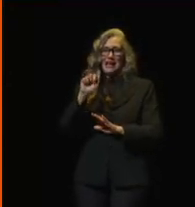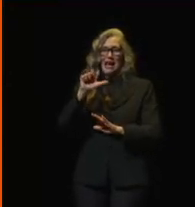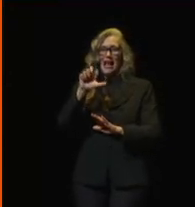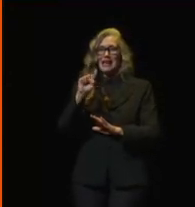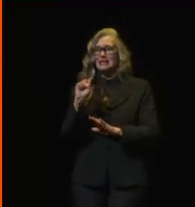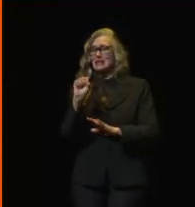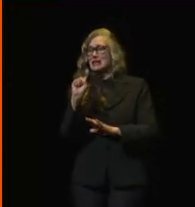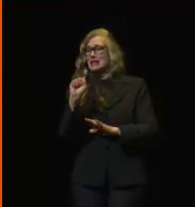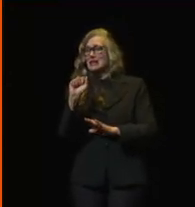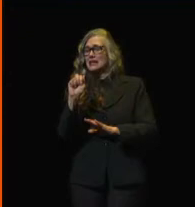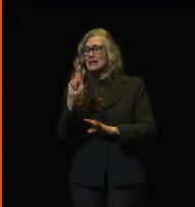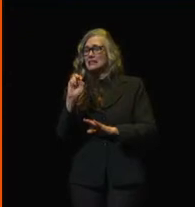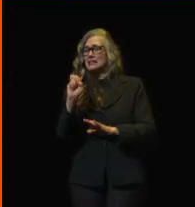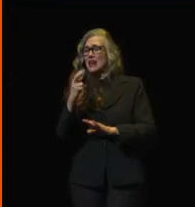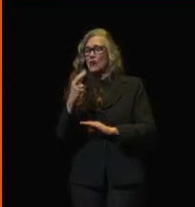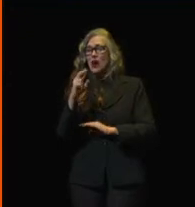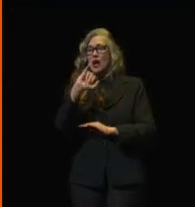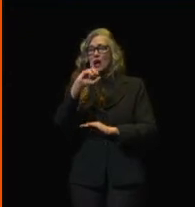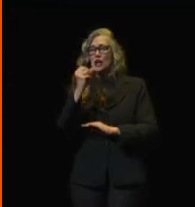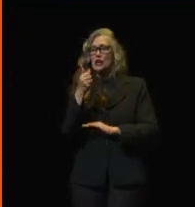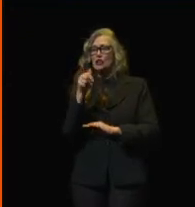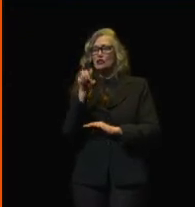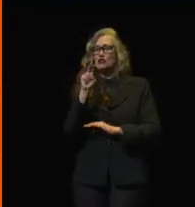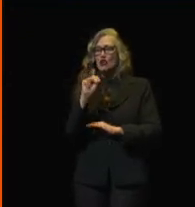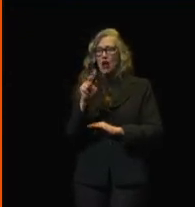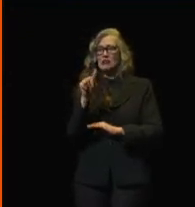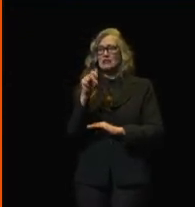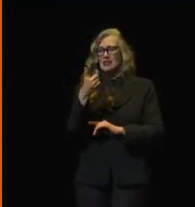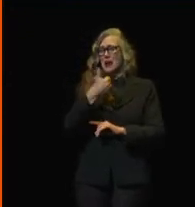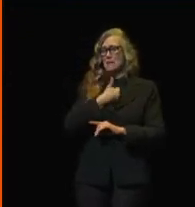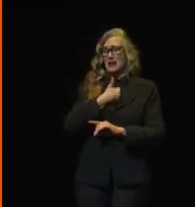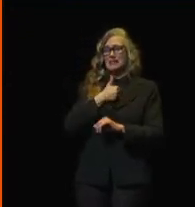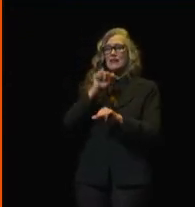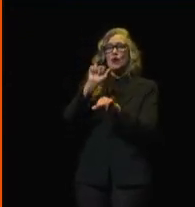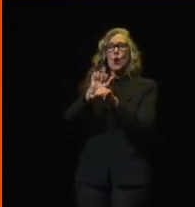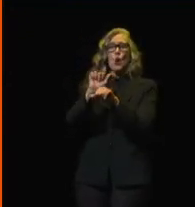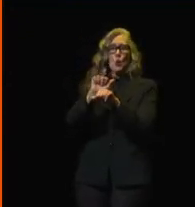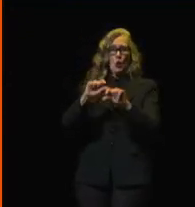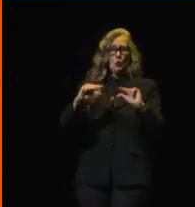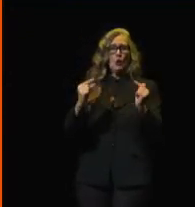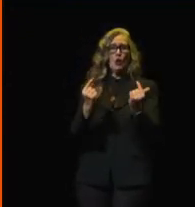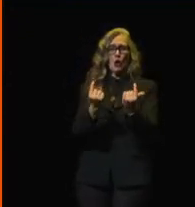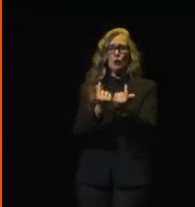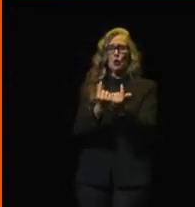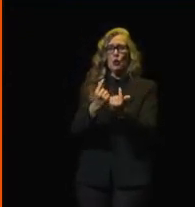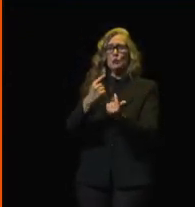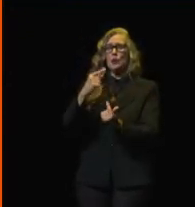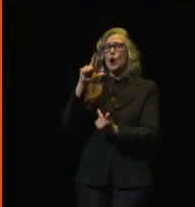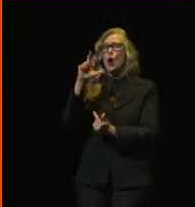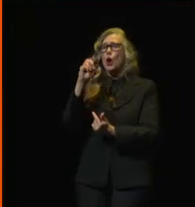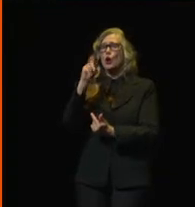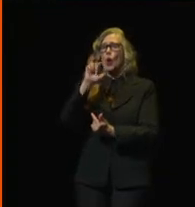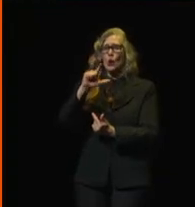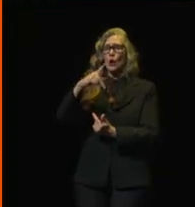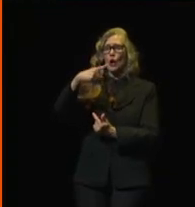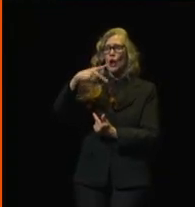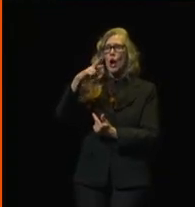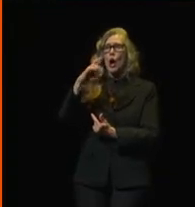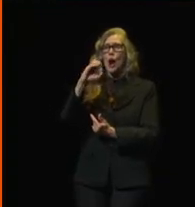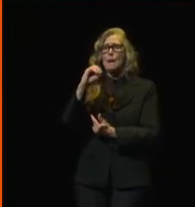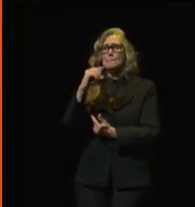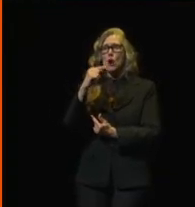to build Local Progress, a movement of local elected officials that helped pass legislation like paid sick days, minimum